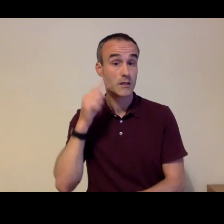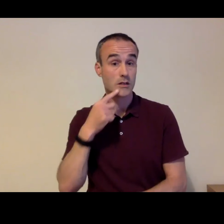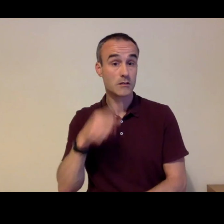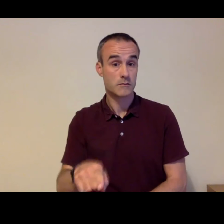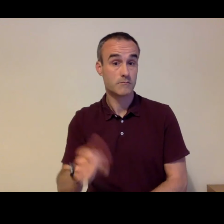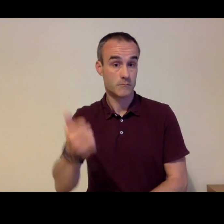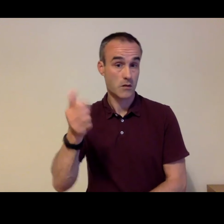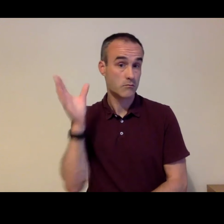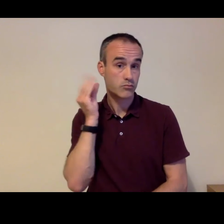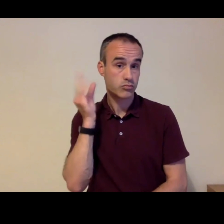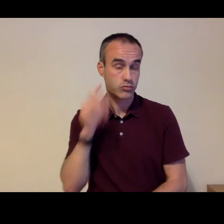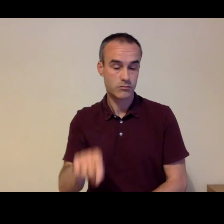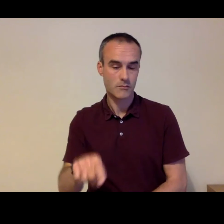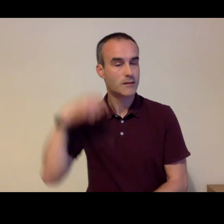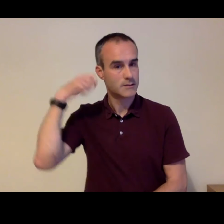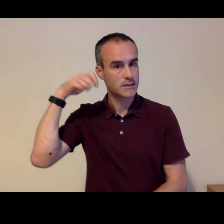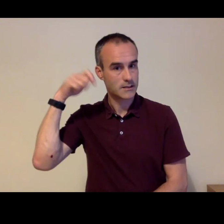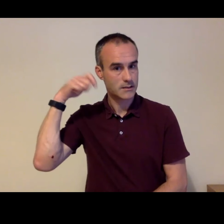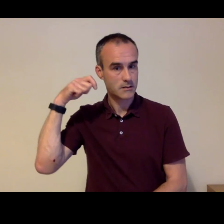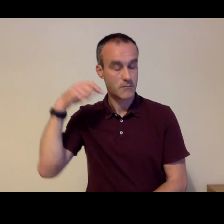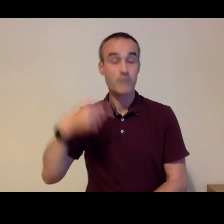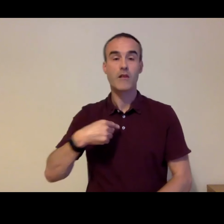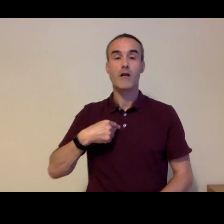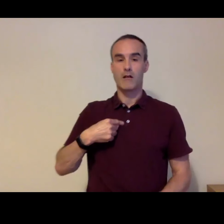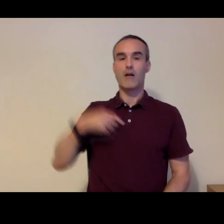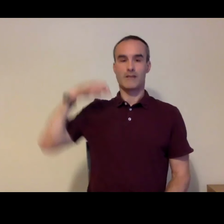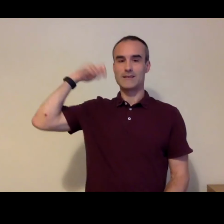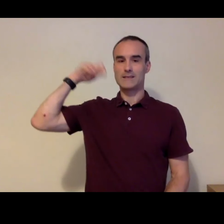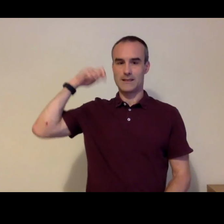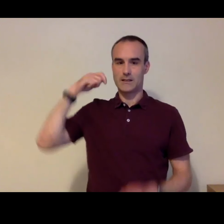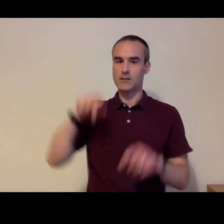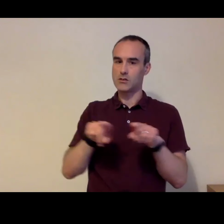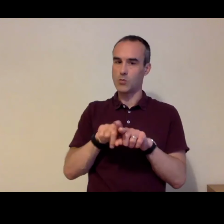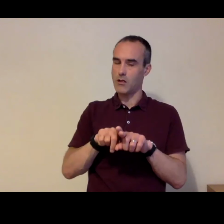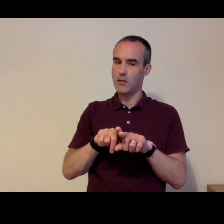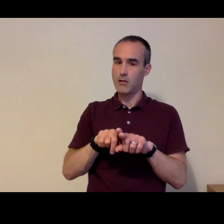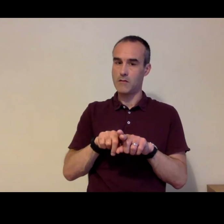tinnitus. It's there at a constant level the whole time.